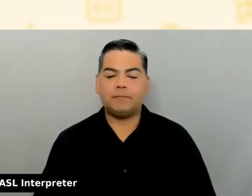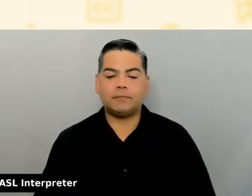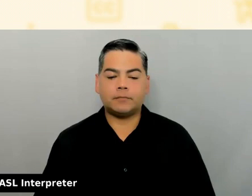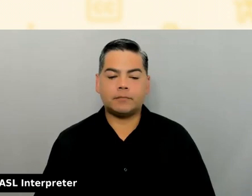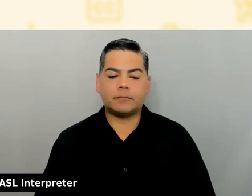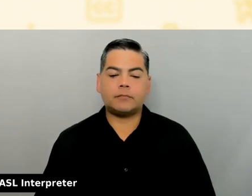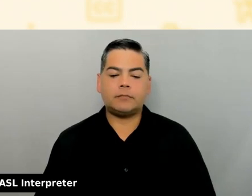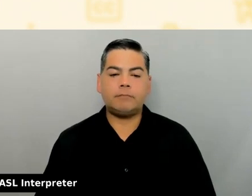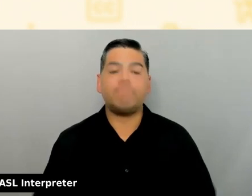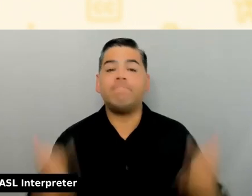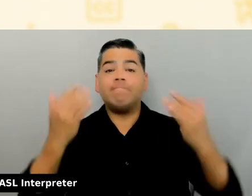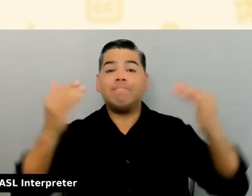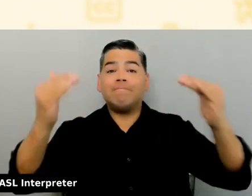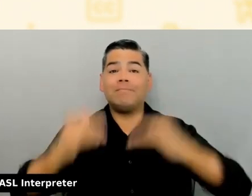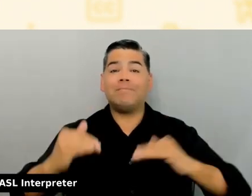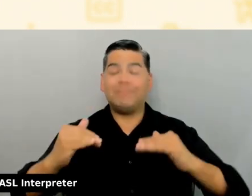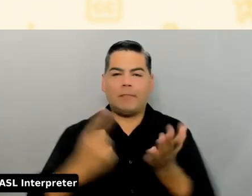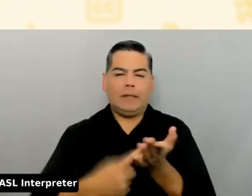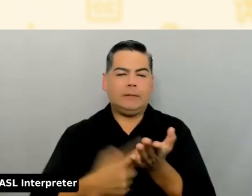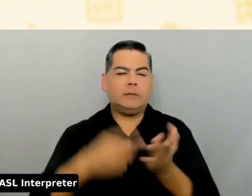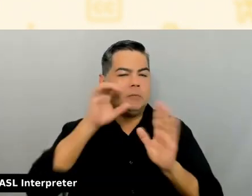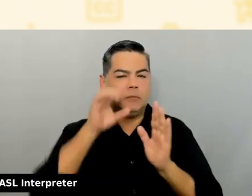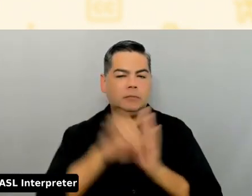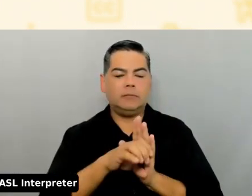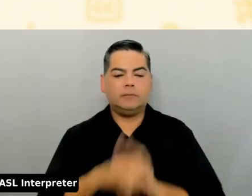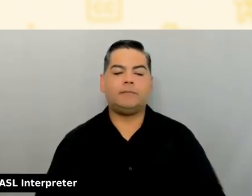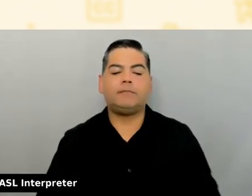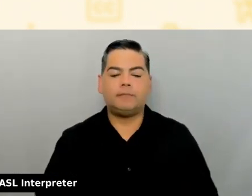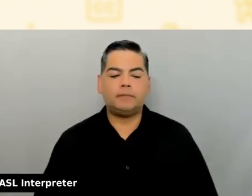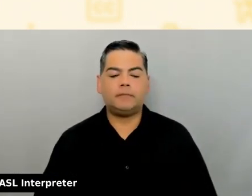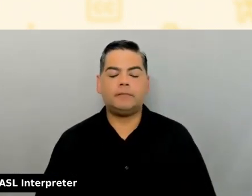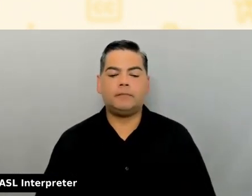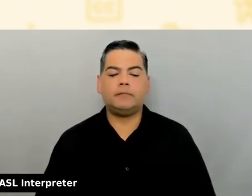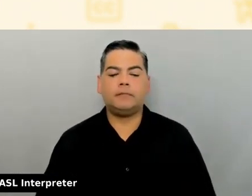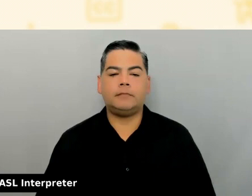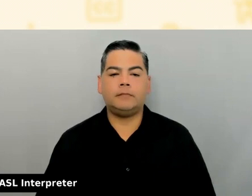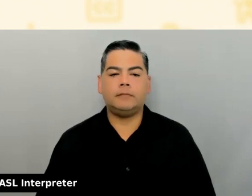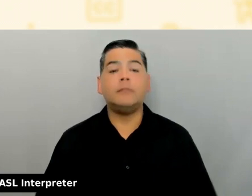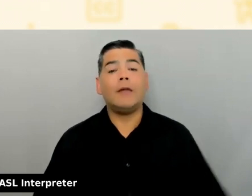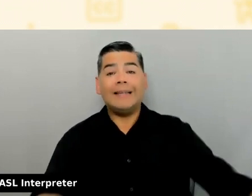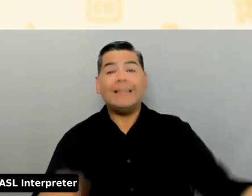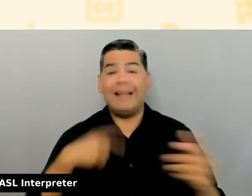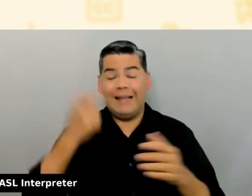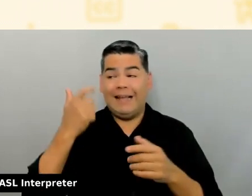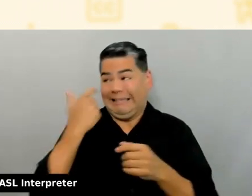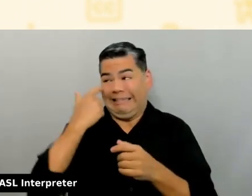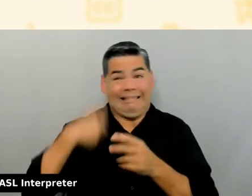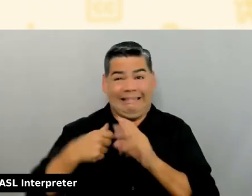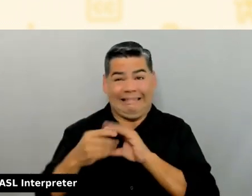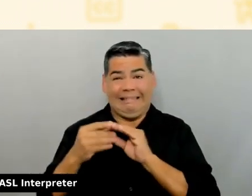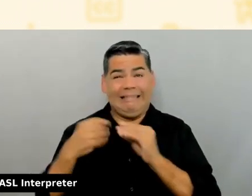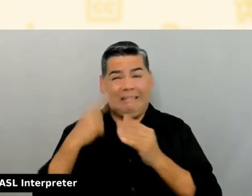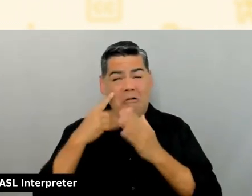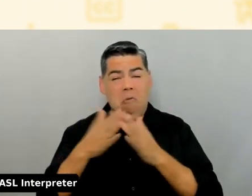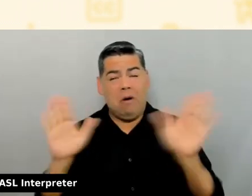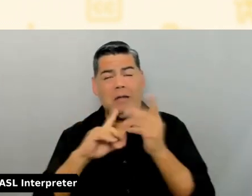Now let's go to images. So I mentioned earlier that there's a wide support for images, but there's a